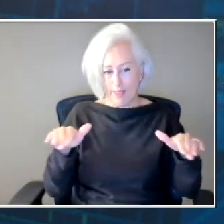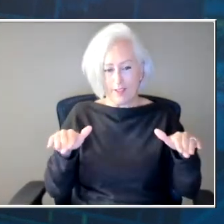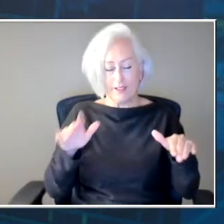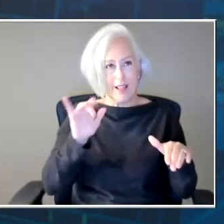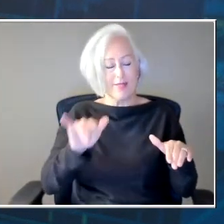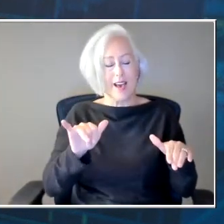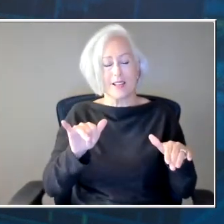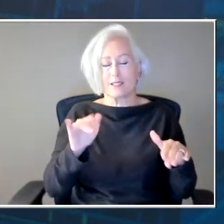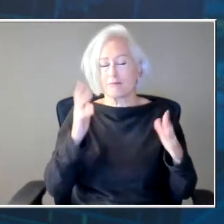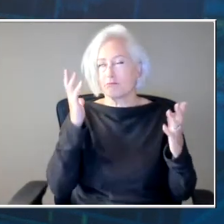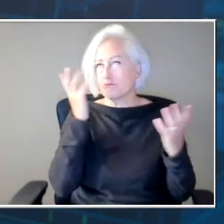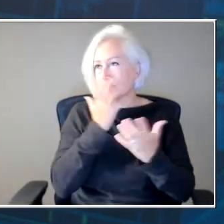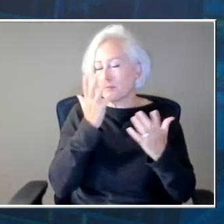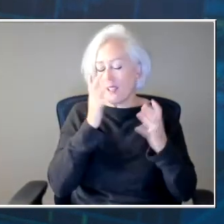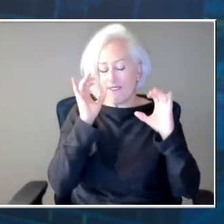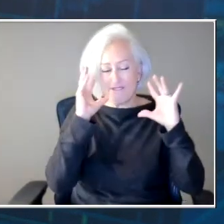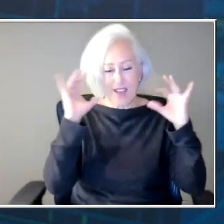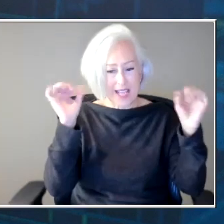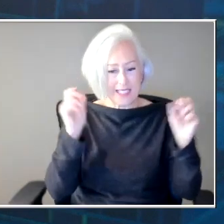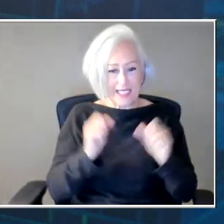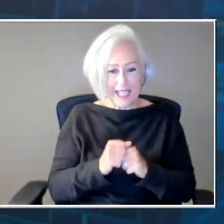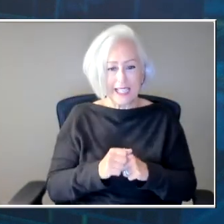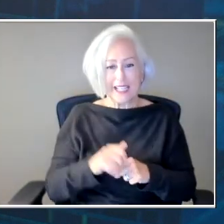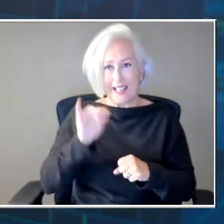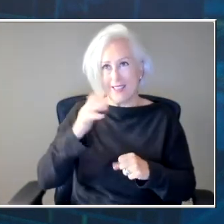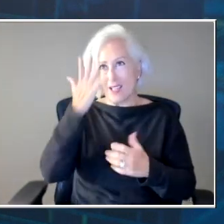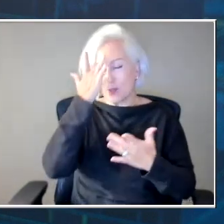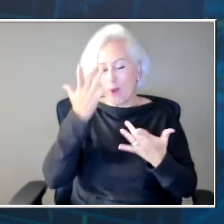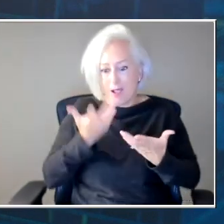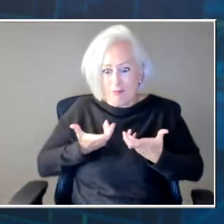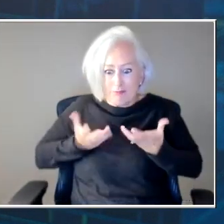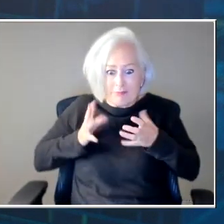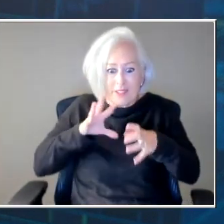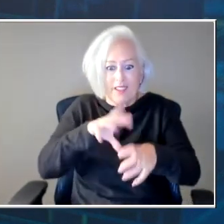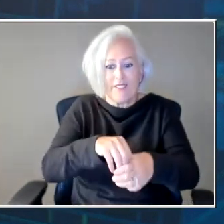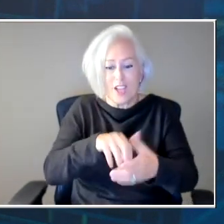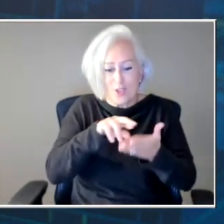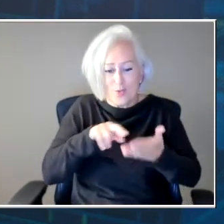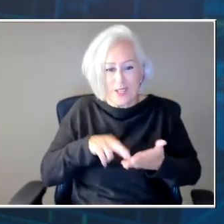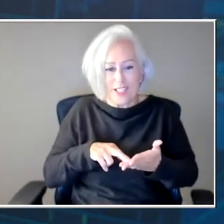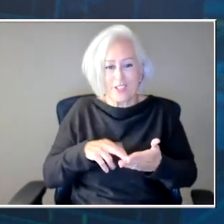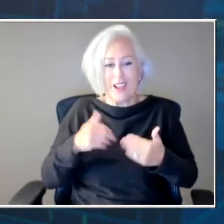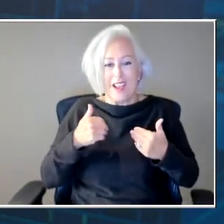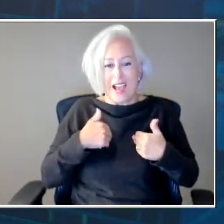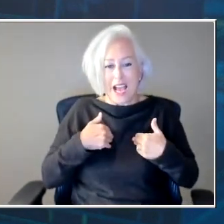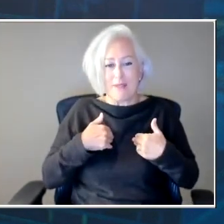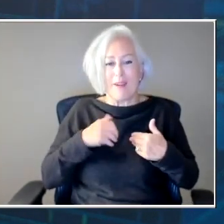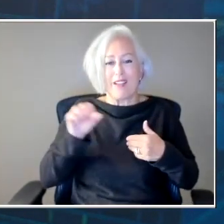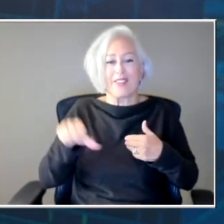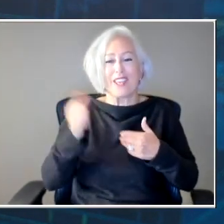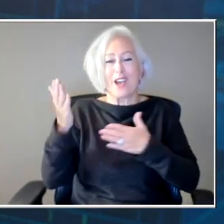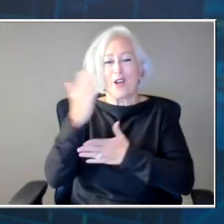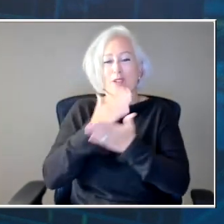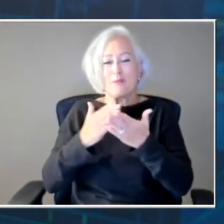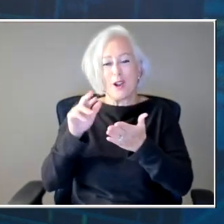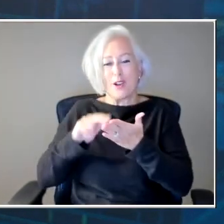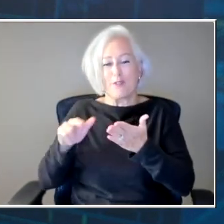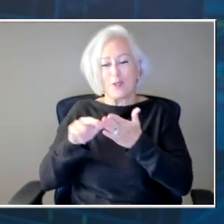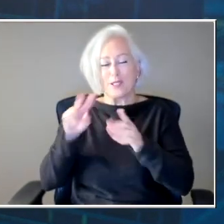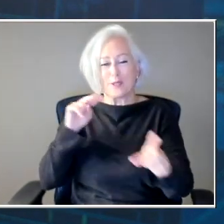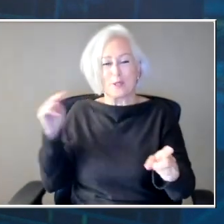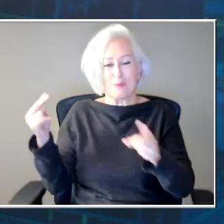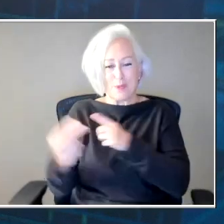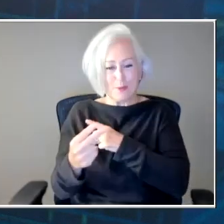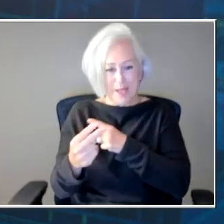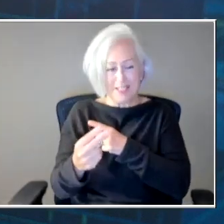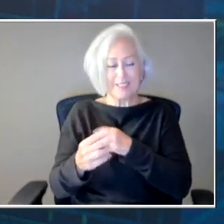excited about being part of this research. I get to be on the other side of the research perspective,